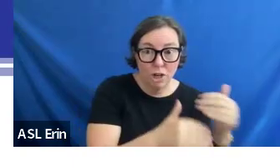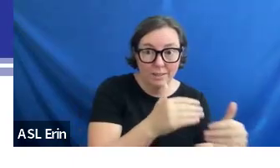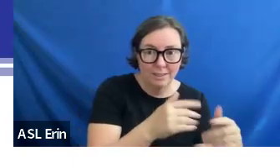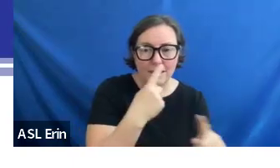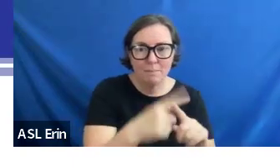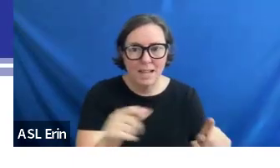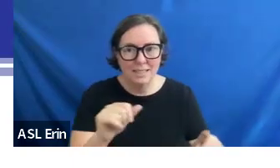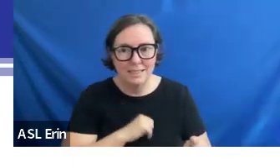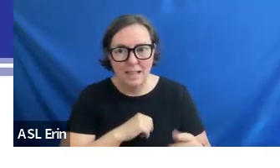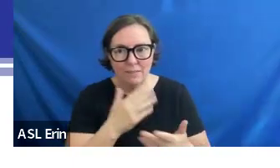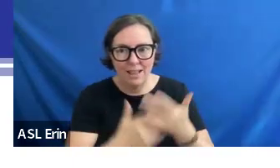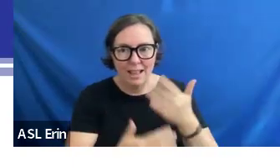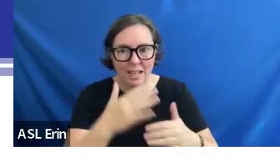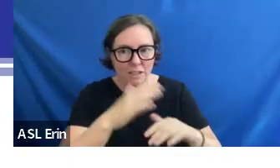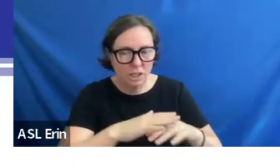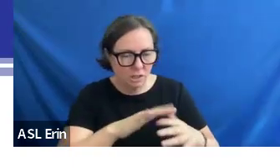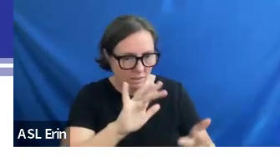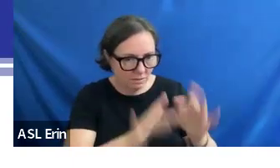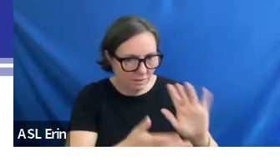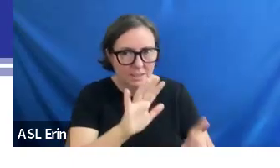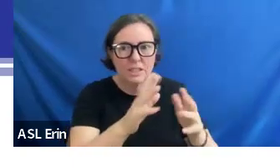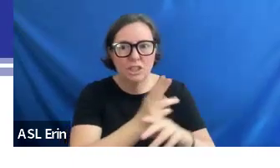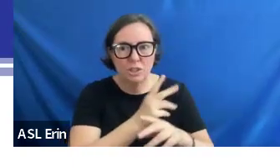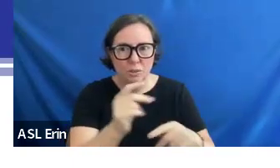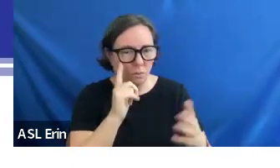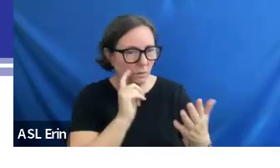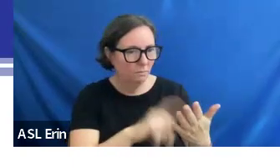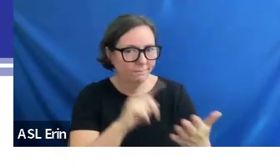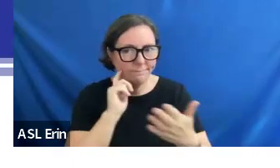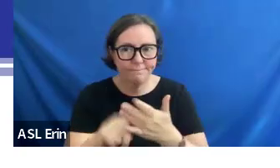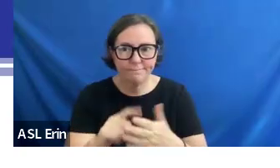to identify and document barriers.